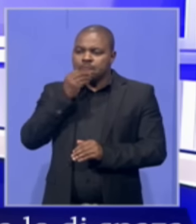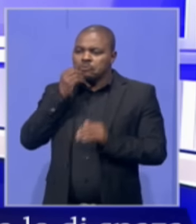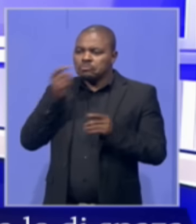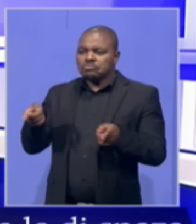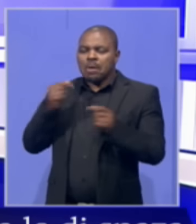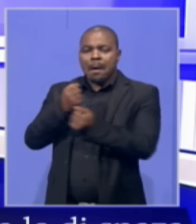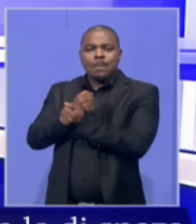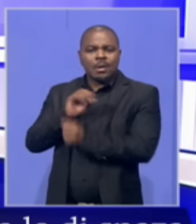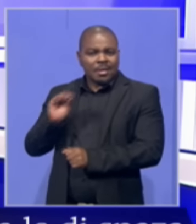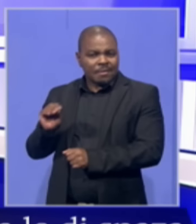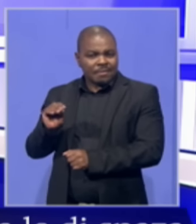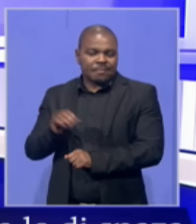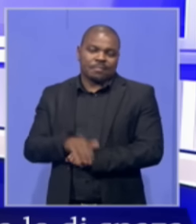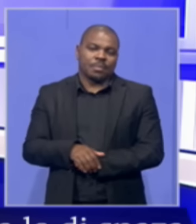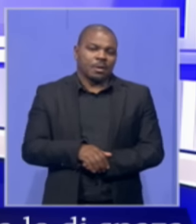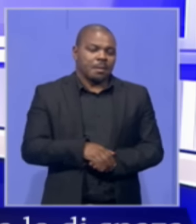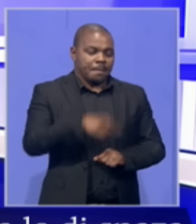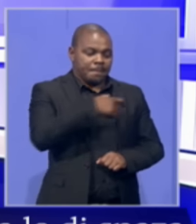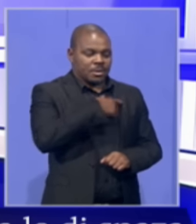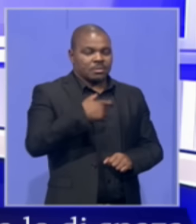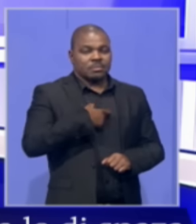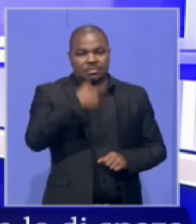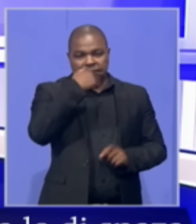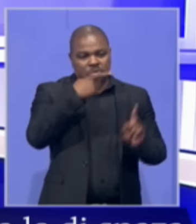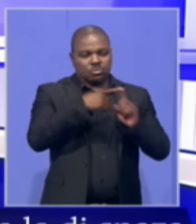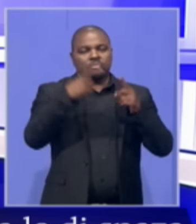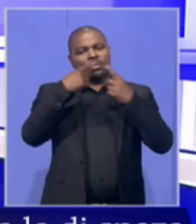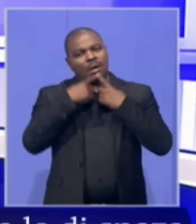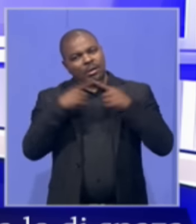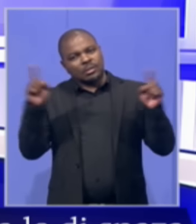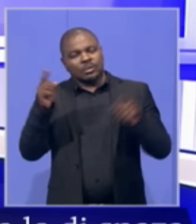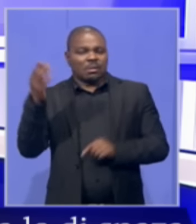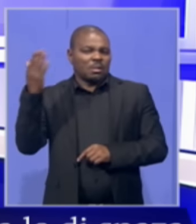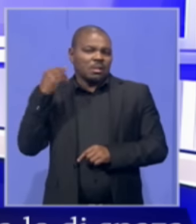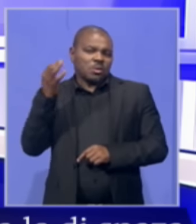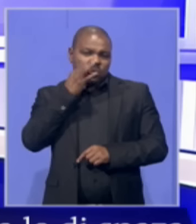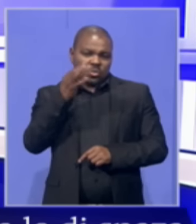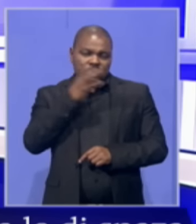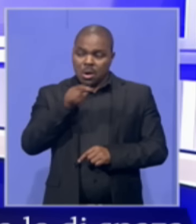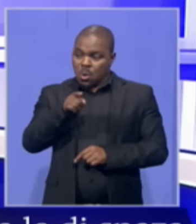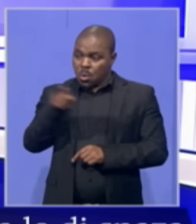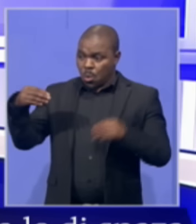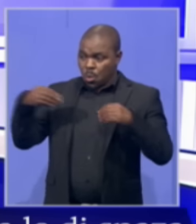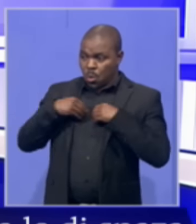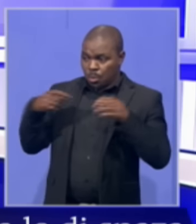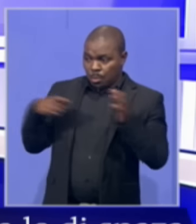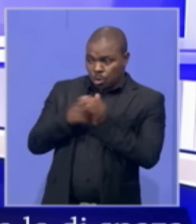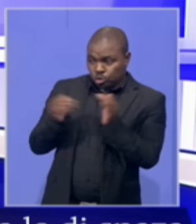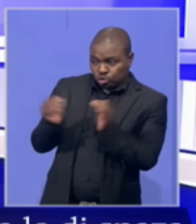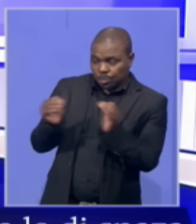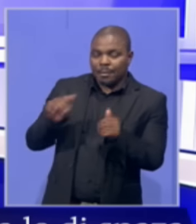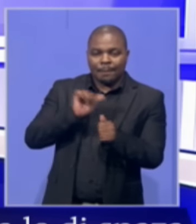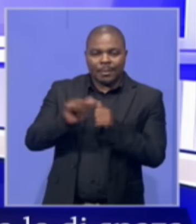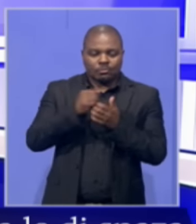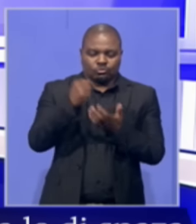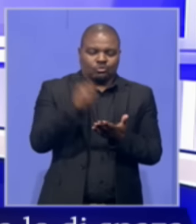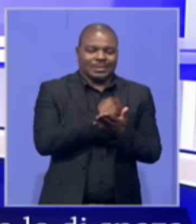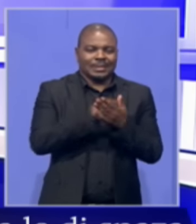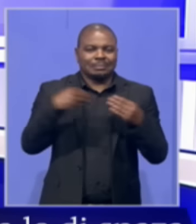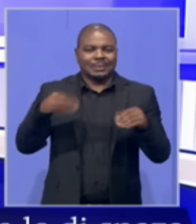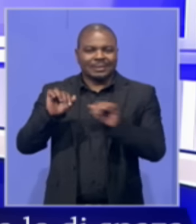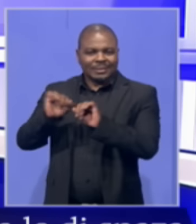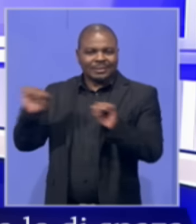mo dijong. Moporesidente ya Cyril Ramaphosa o dirile kitsiso ya gore beng ba dispaza shop ba tshwanetse ba kwadisa dikgwebo tsa bona